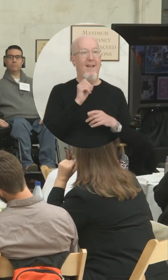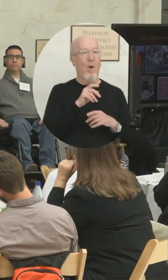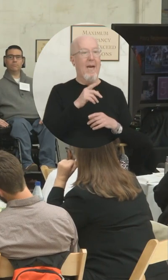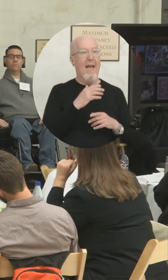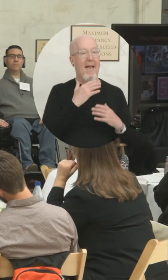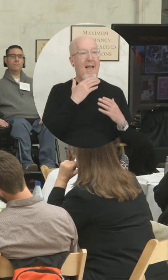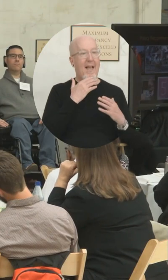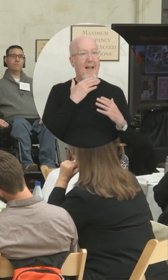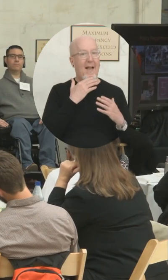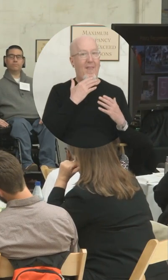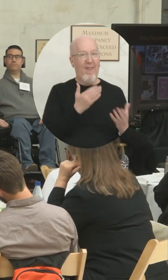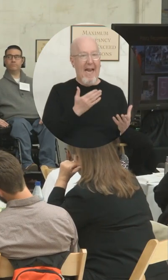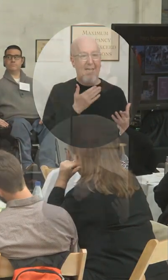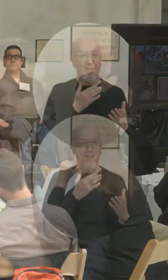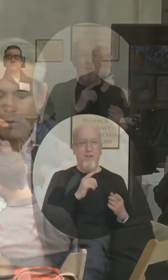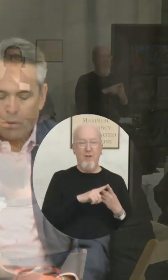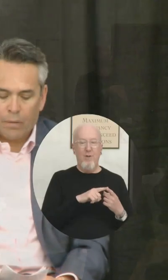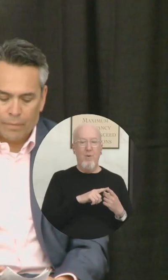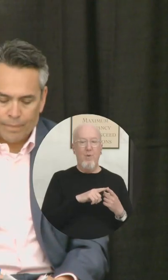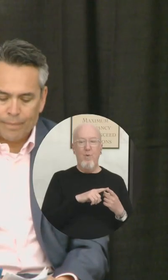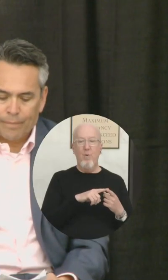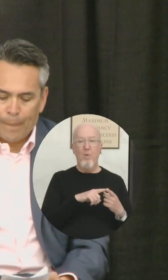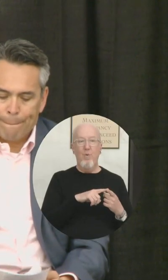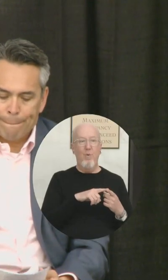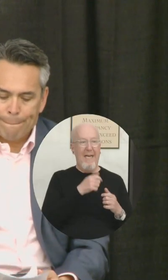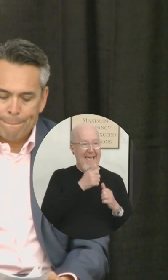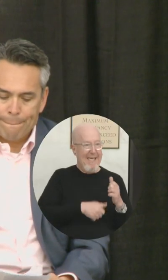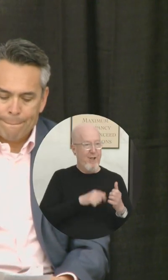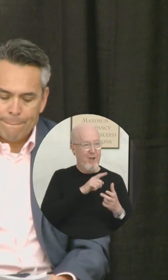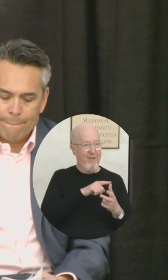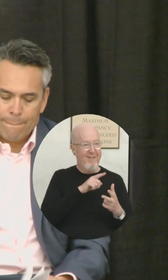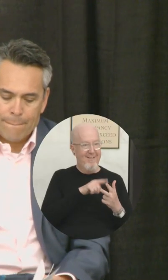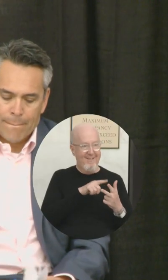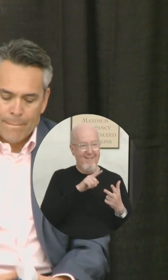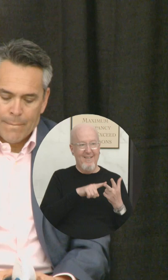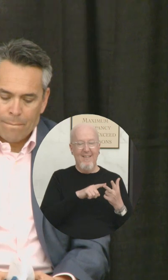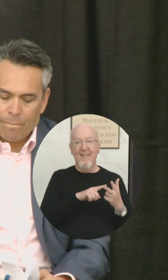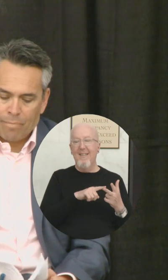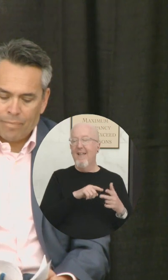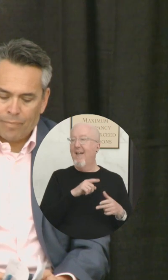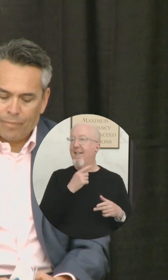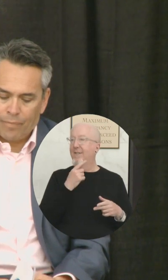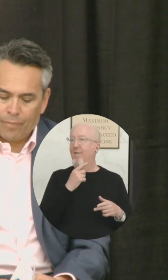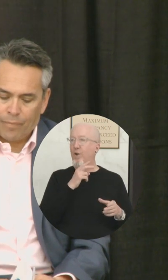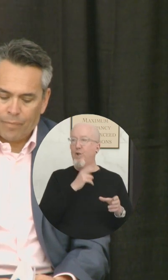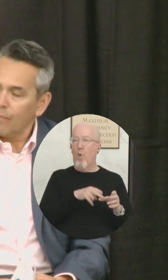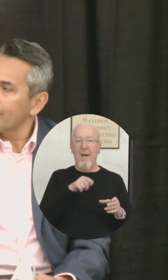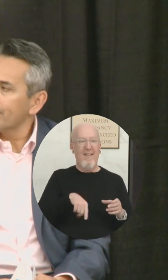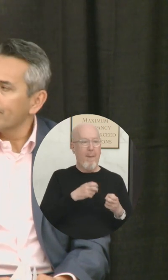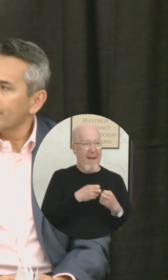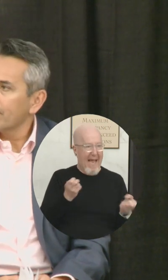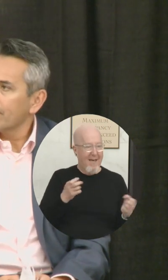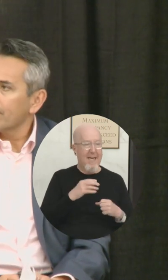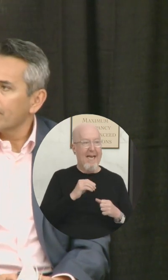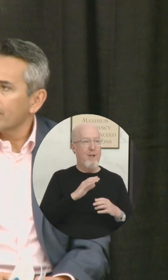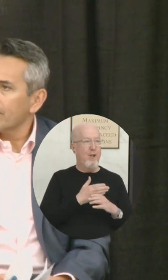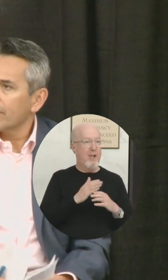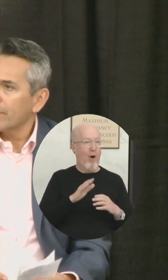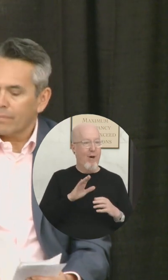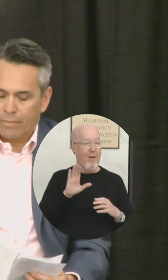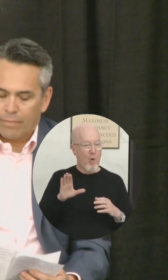a thanks to Vance and Chris and Megan for being on our panel and for sharing your